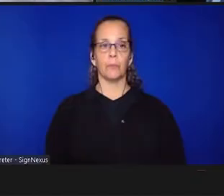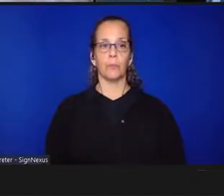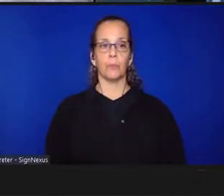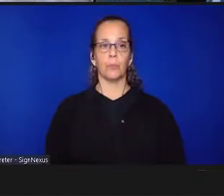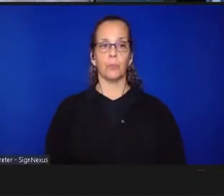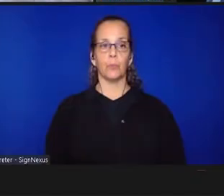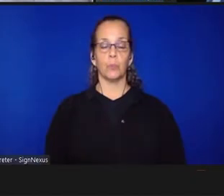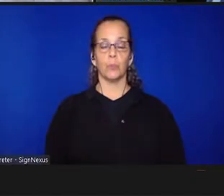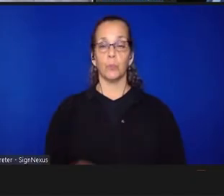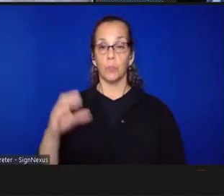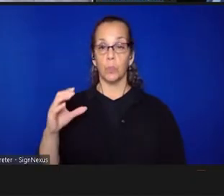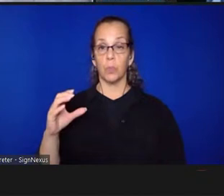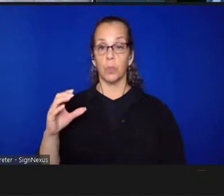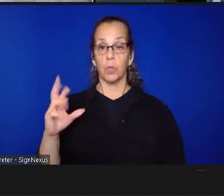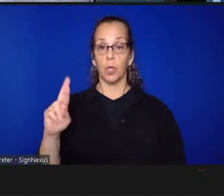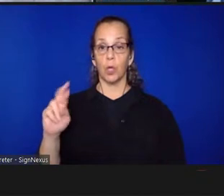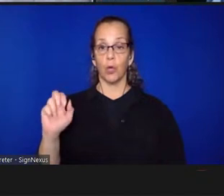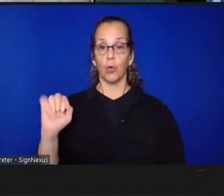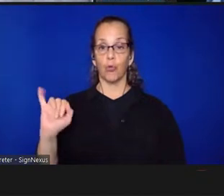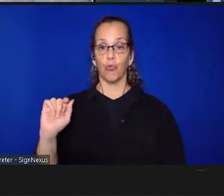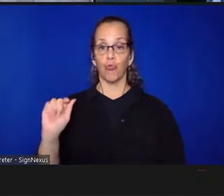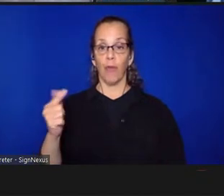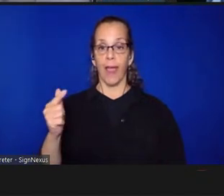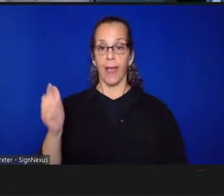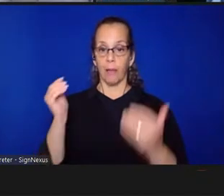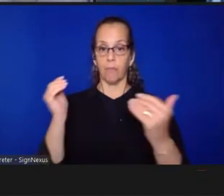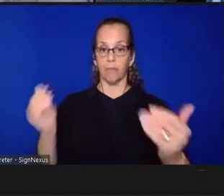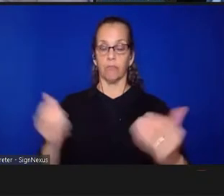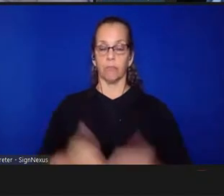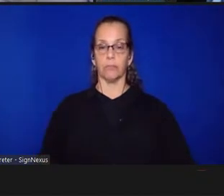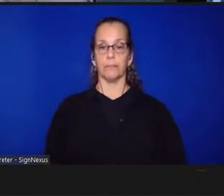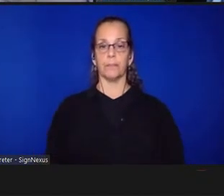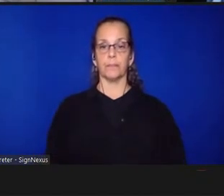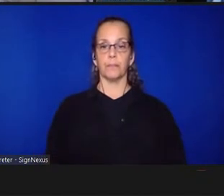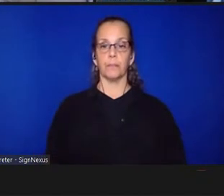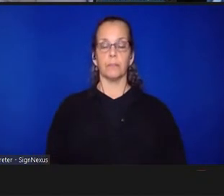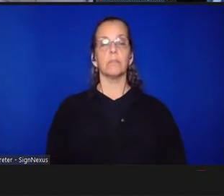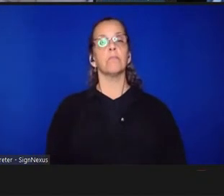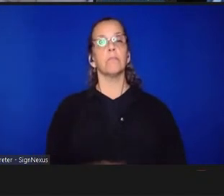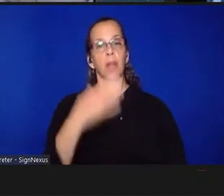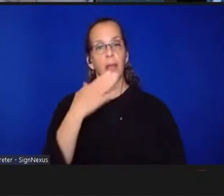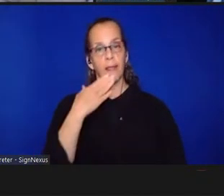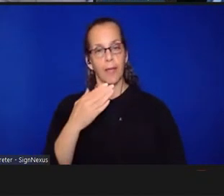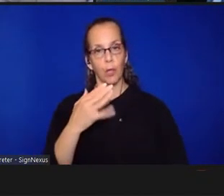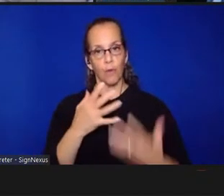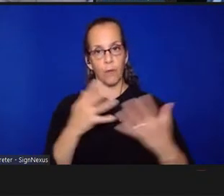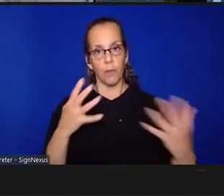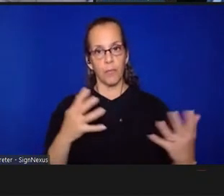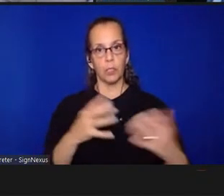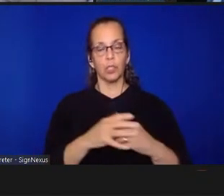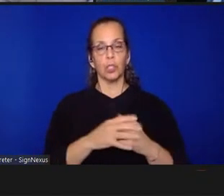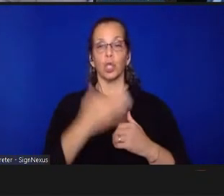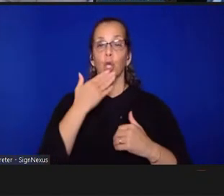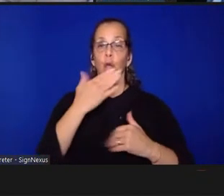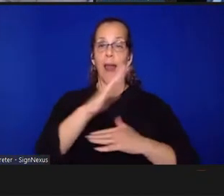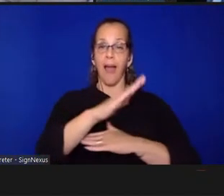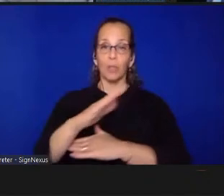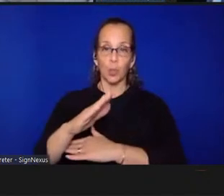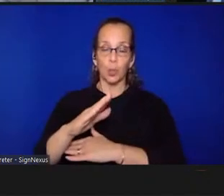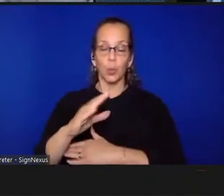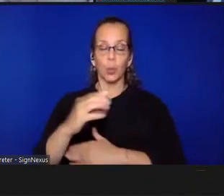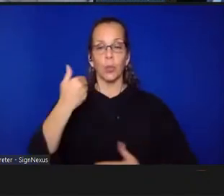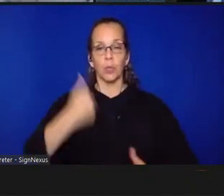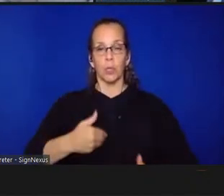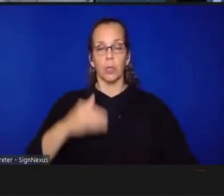Craig you man mute yourself and begin your remarks all right thank you very much um good afternoon I'm Craig seal